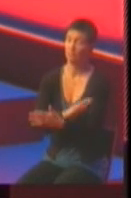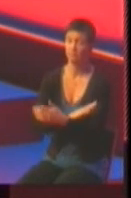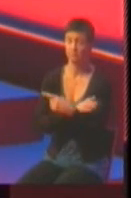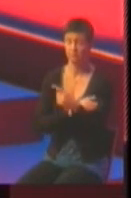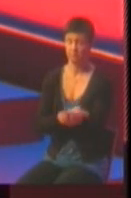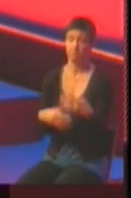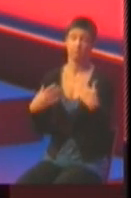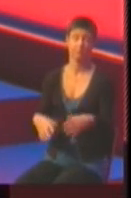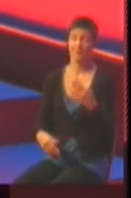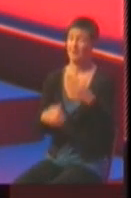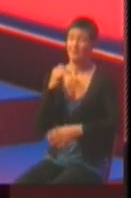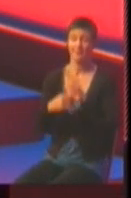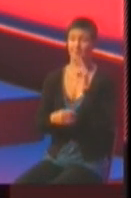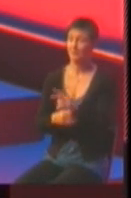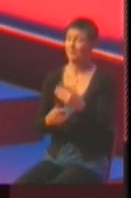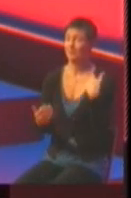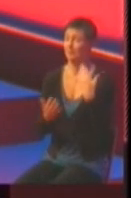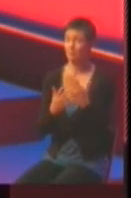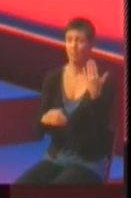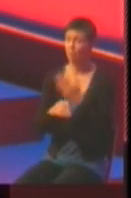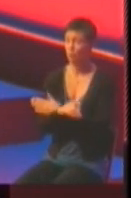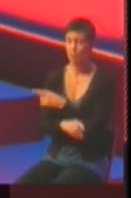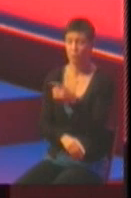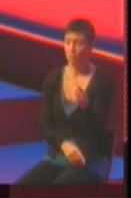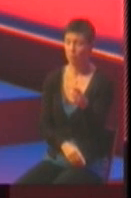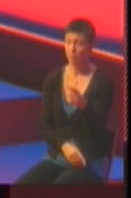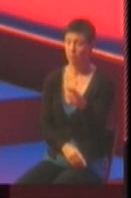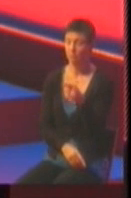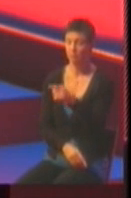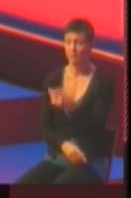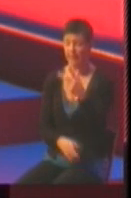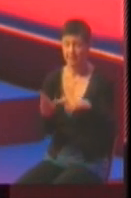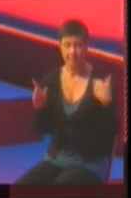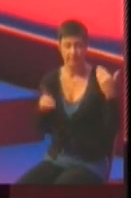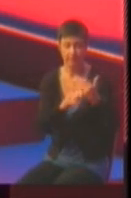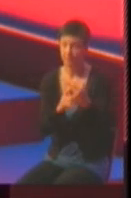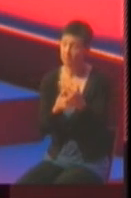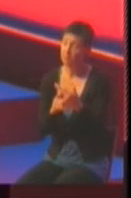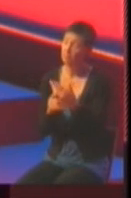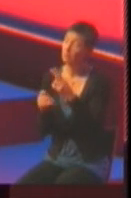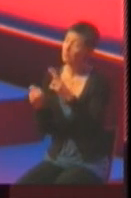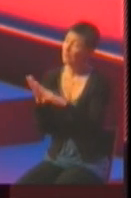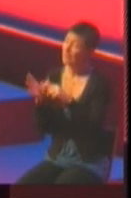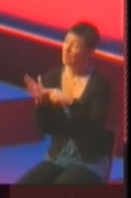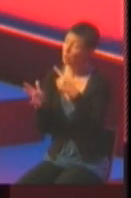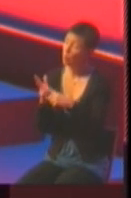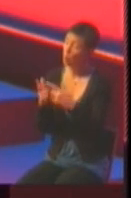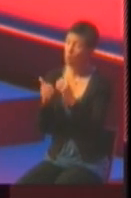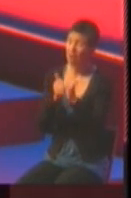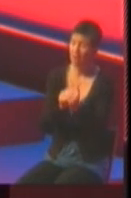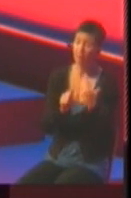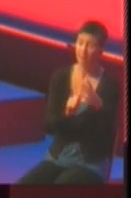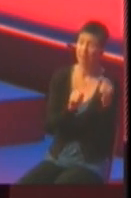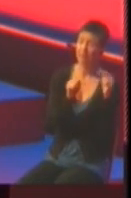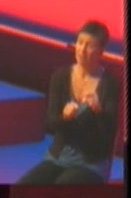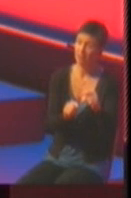Terrorist strike of unprecedented scale. Not only was a NATO ally attacked, invoking